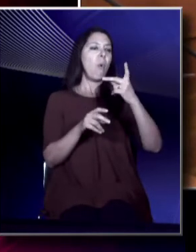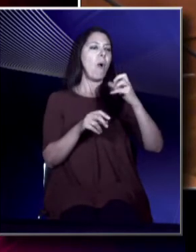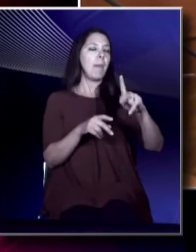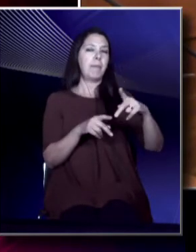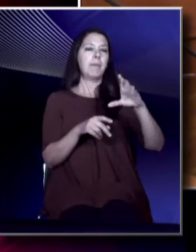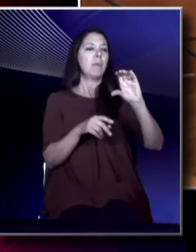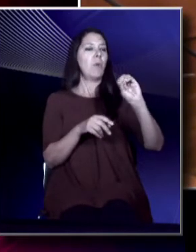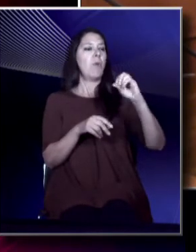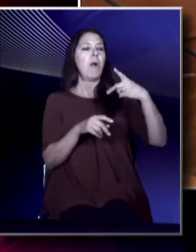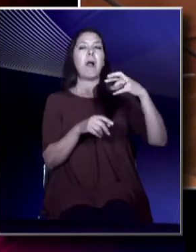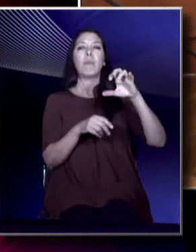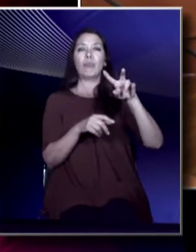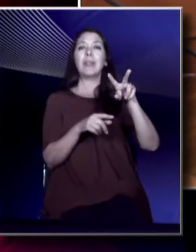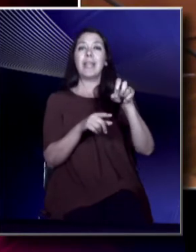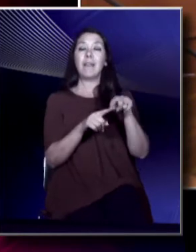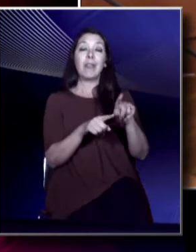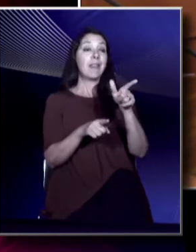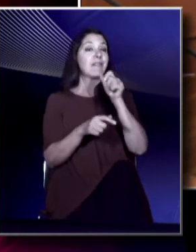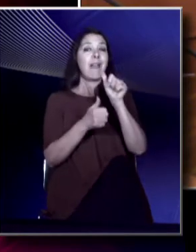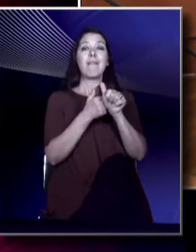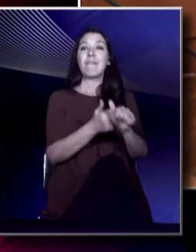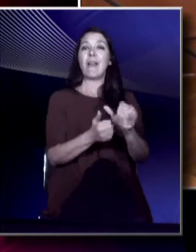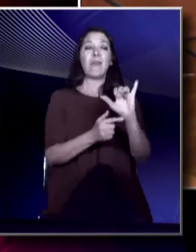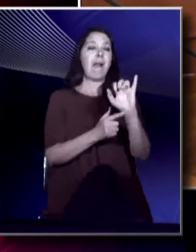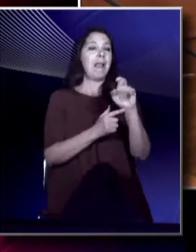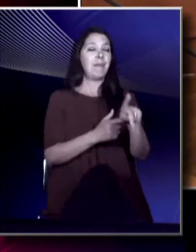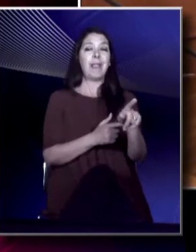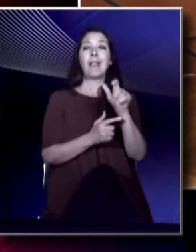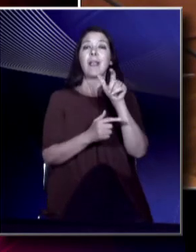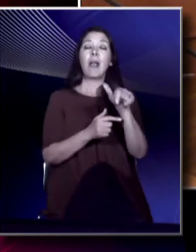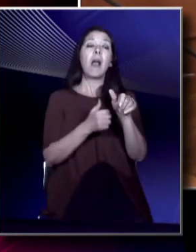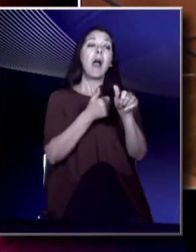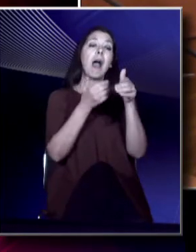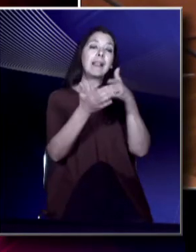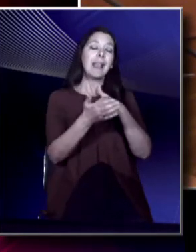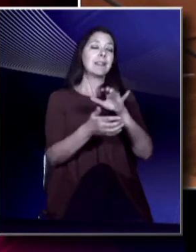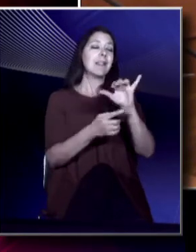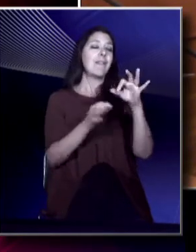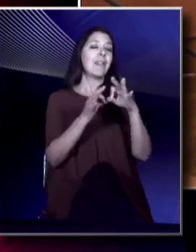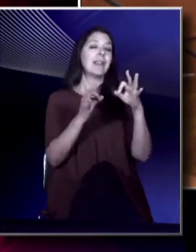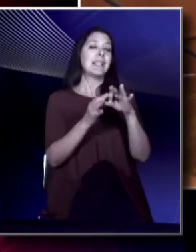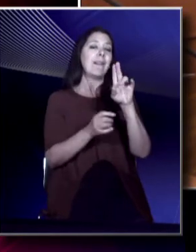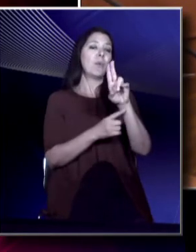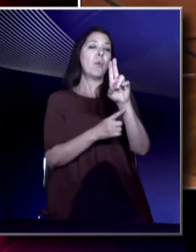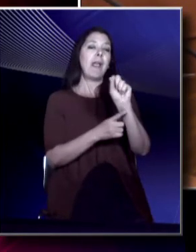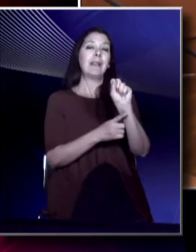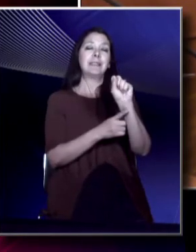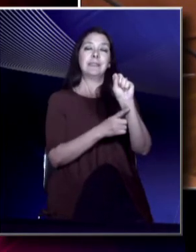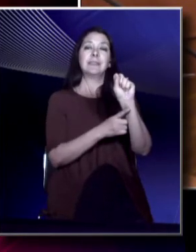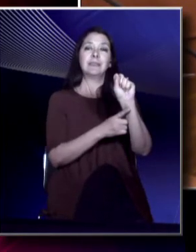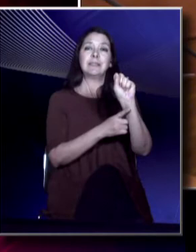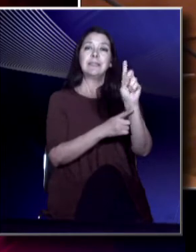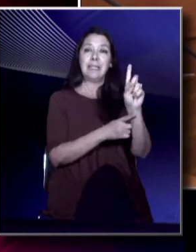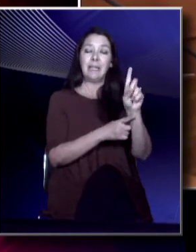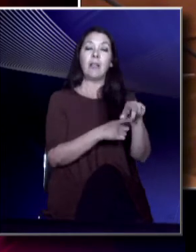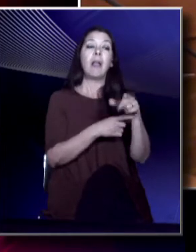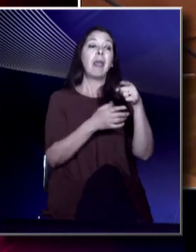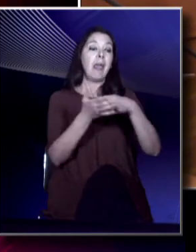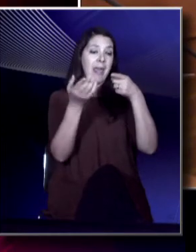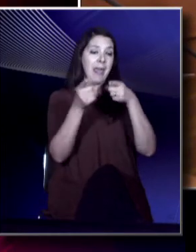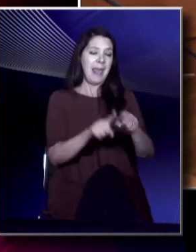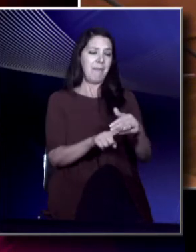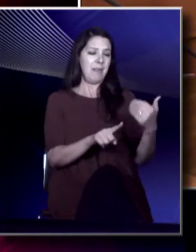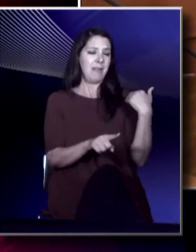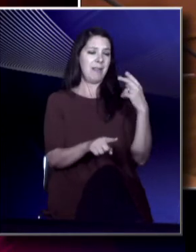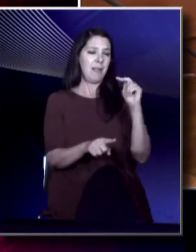son's IEP, with the latest finding against Flagstaff Unified School District for the actions of an ASDB employee occurring in